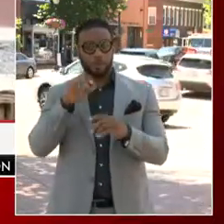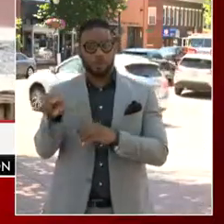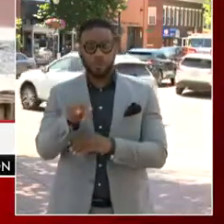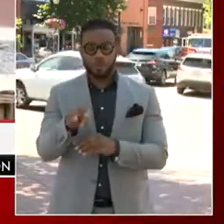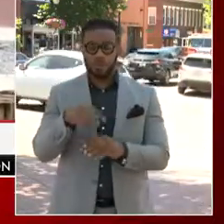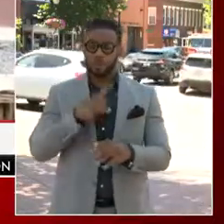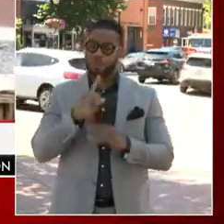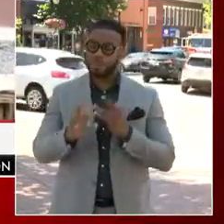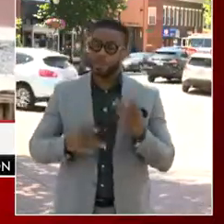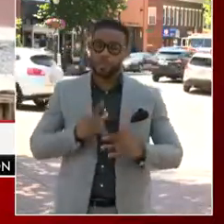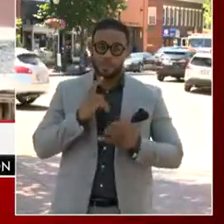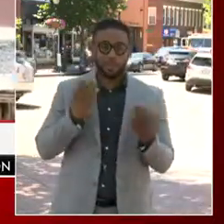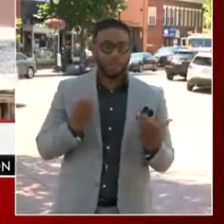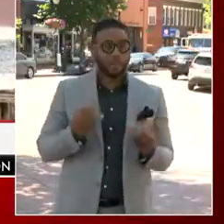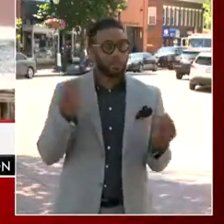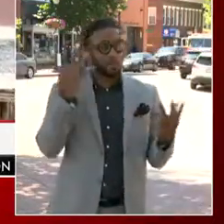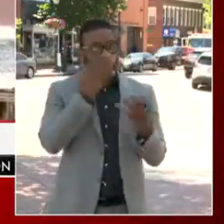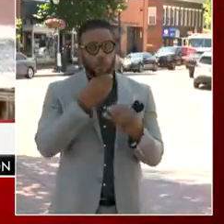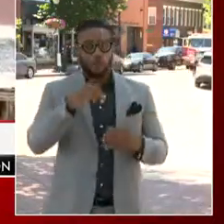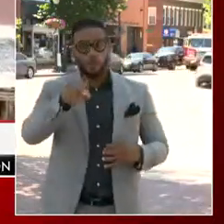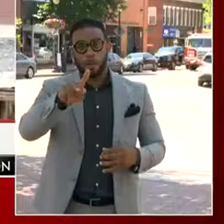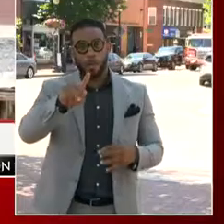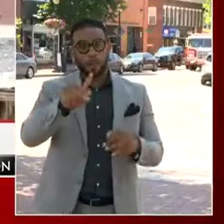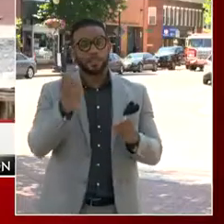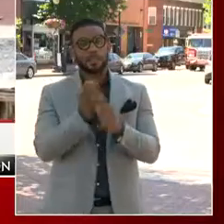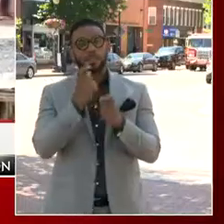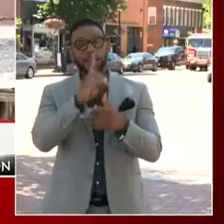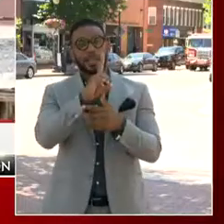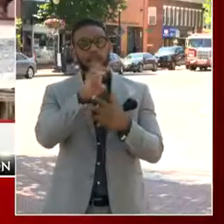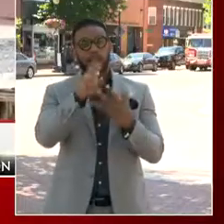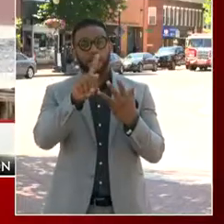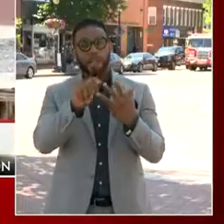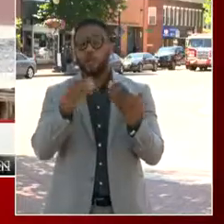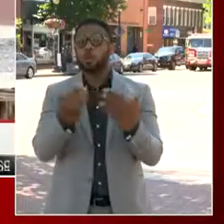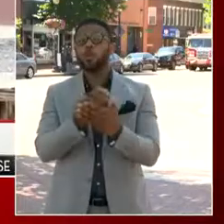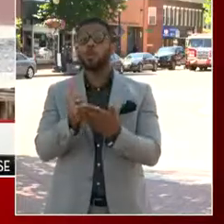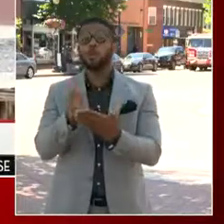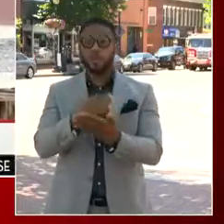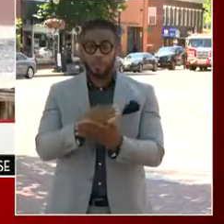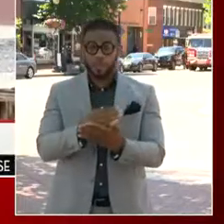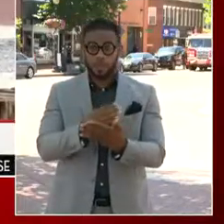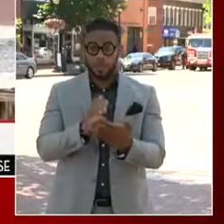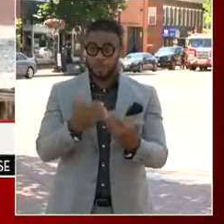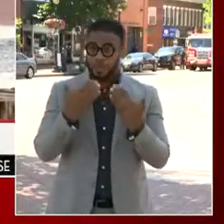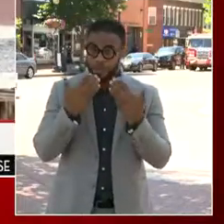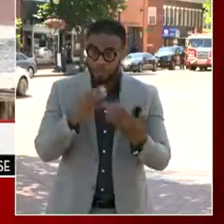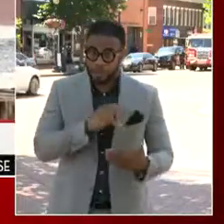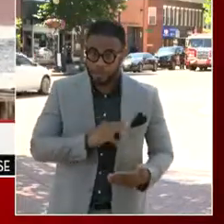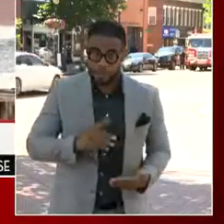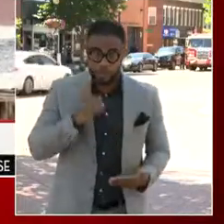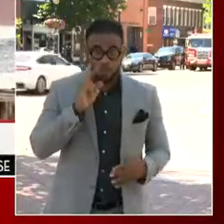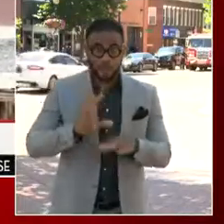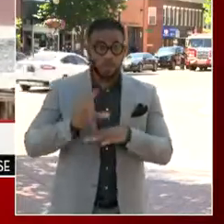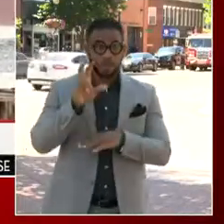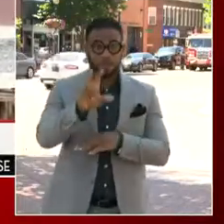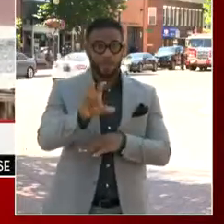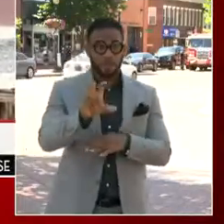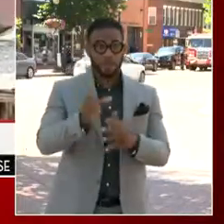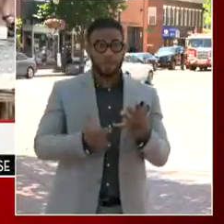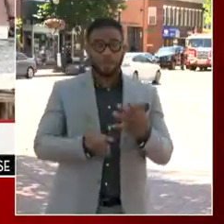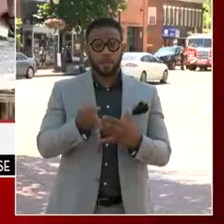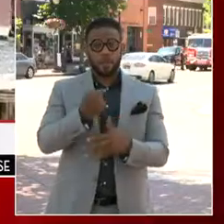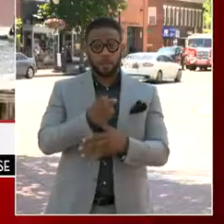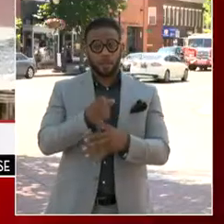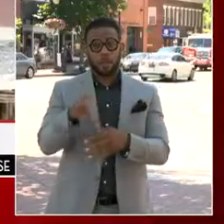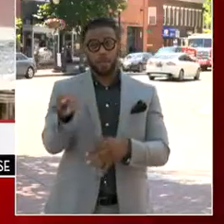and I'm really excited to be here at this beautiful park to celebrate DDOT's new budget. I want to thank the mayor for her investment and